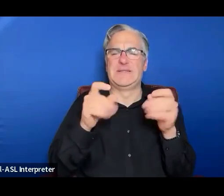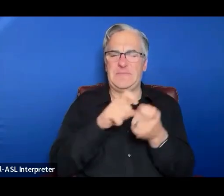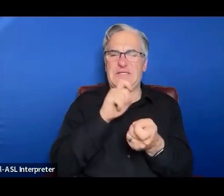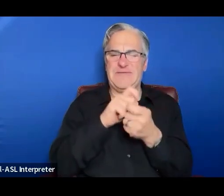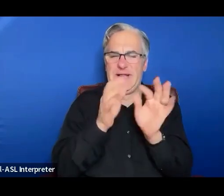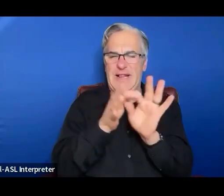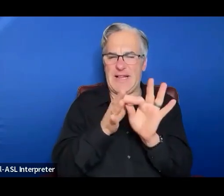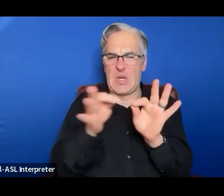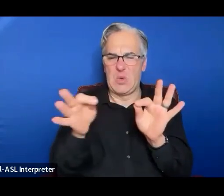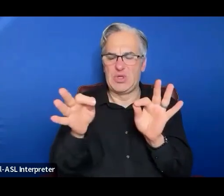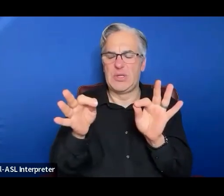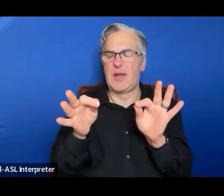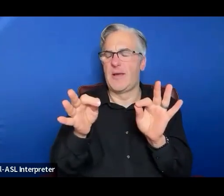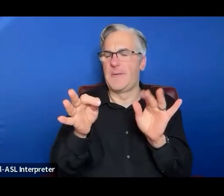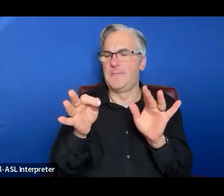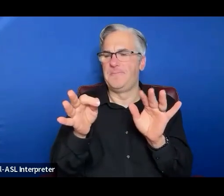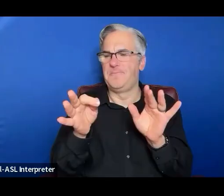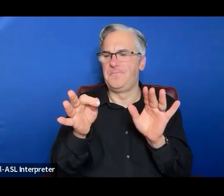that says,